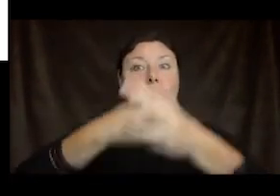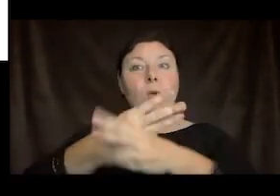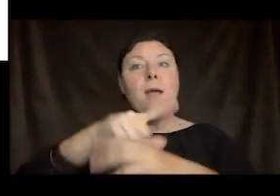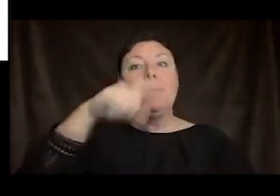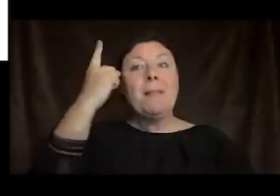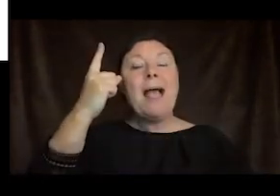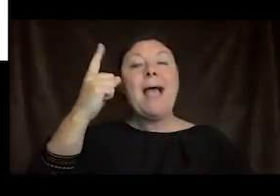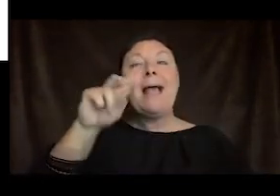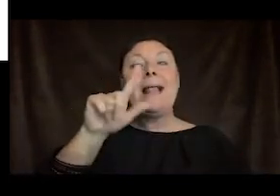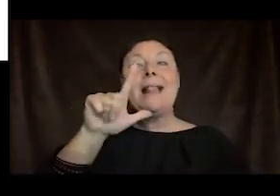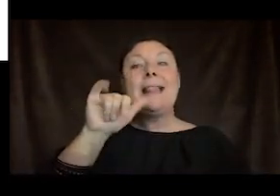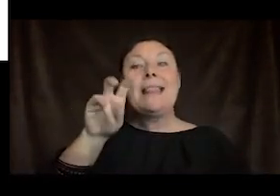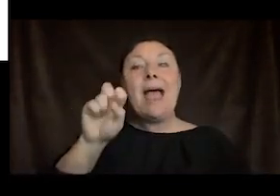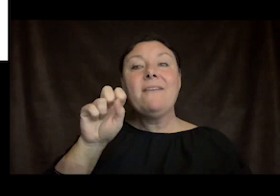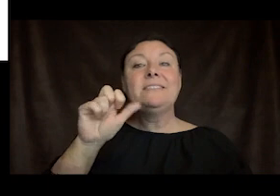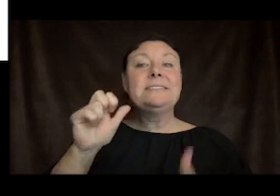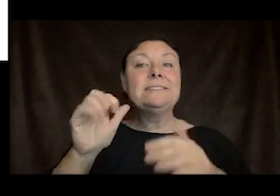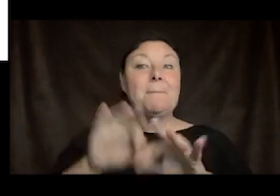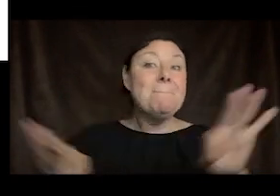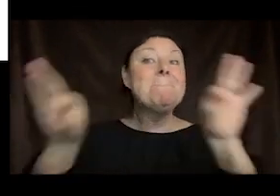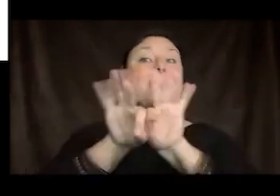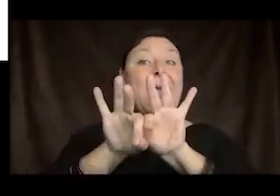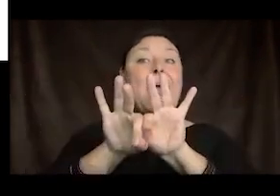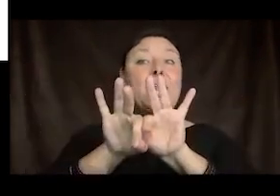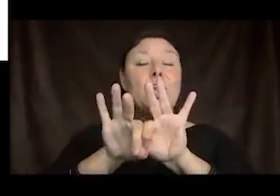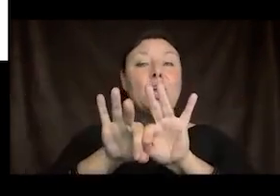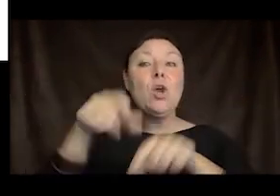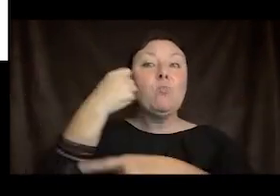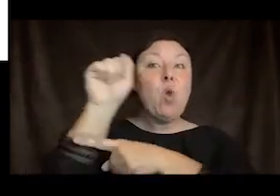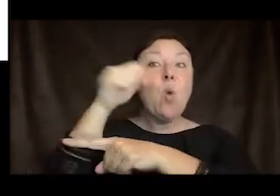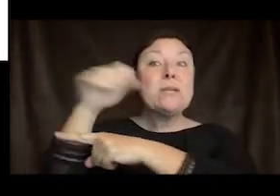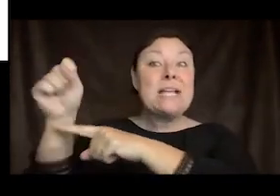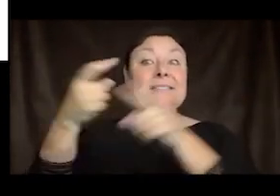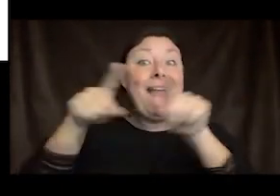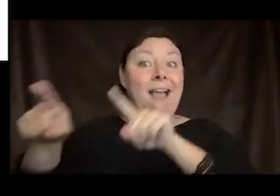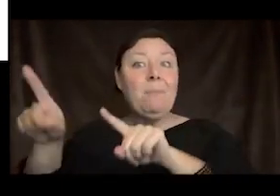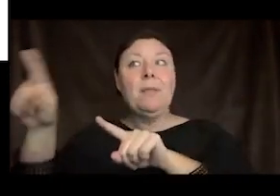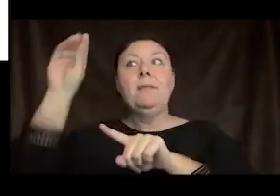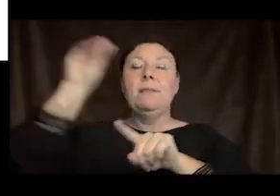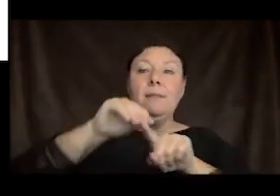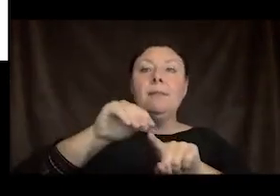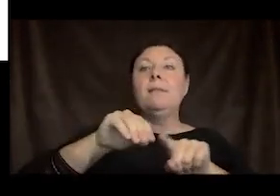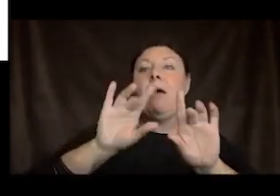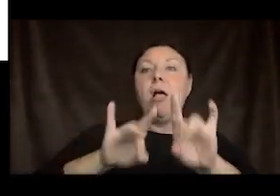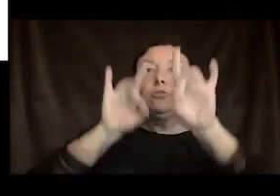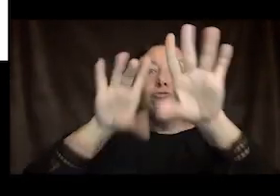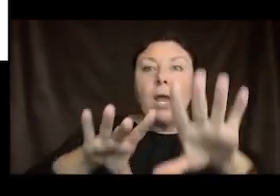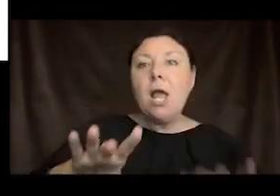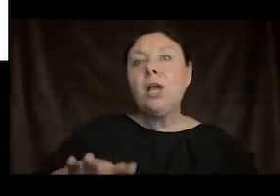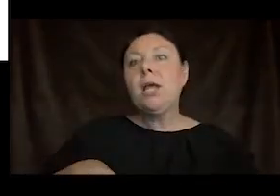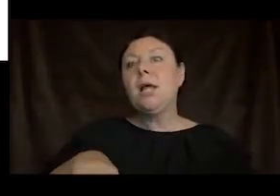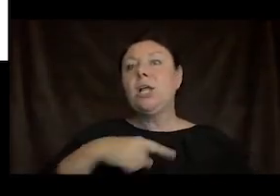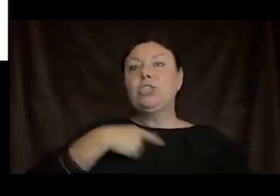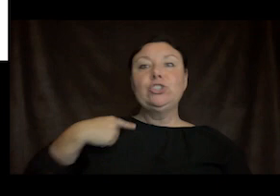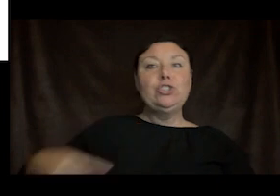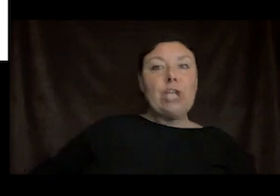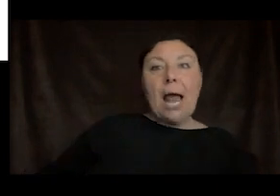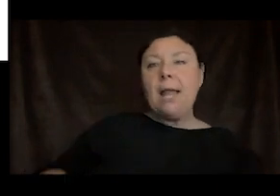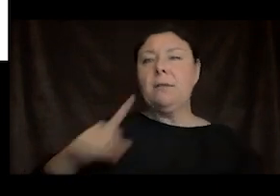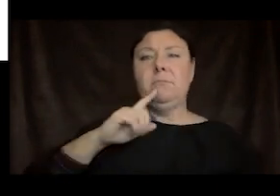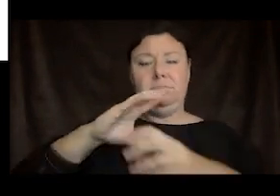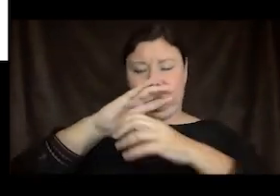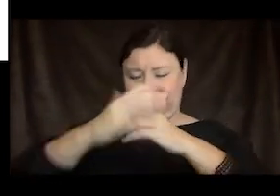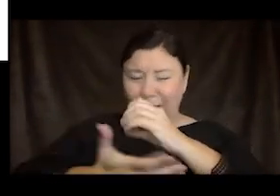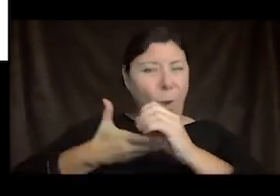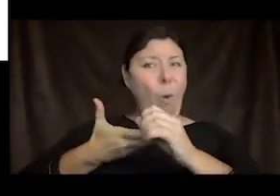Matter protests were and uprisings were happening. And so Australia, China, I mean, every place on the